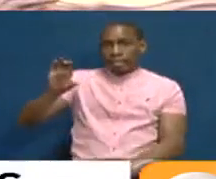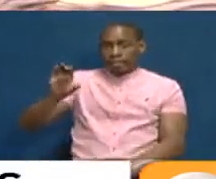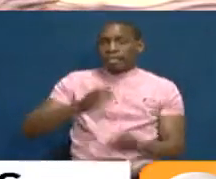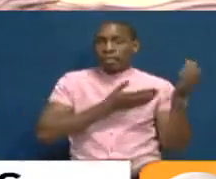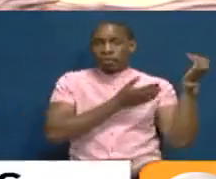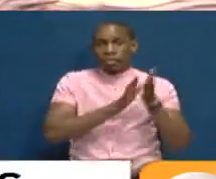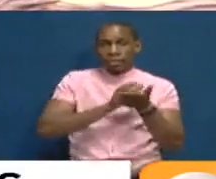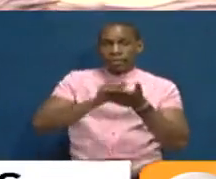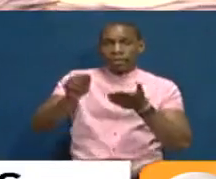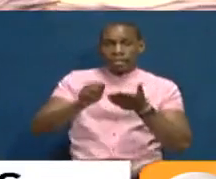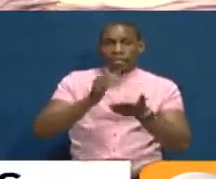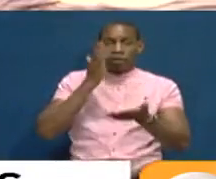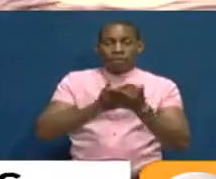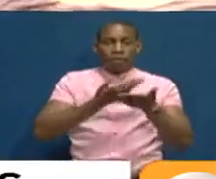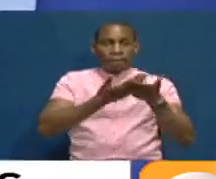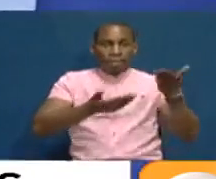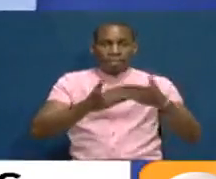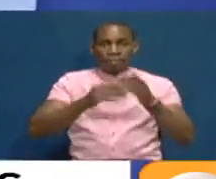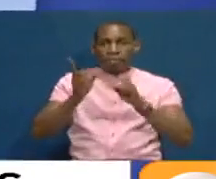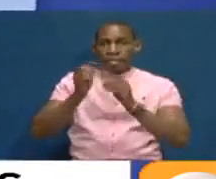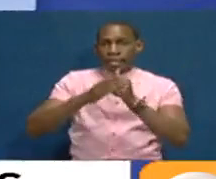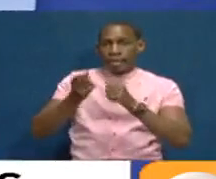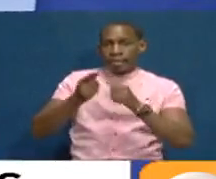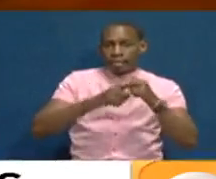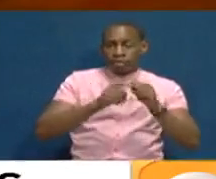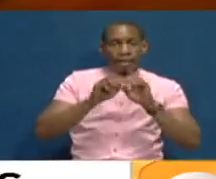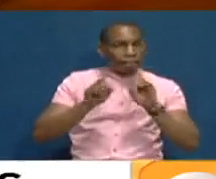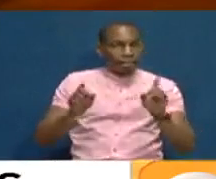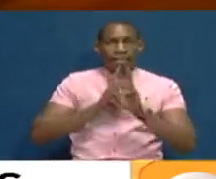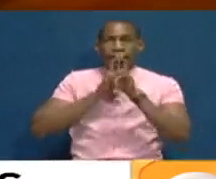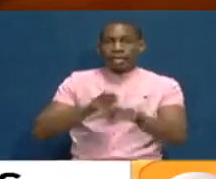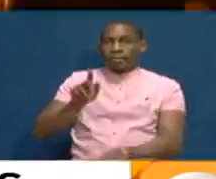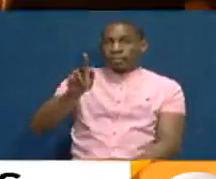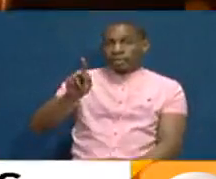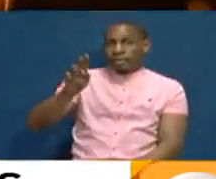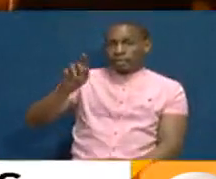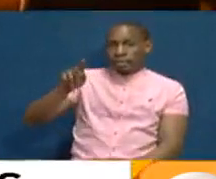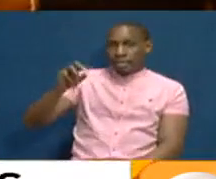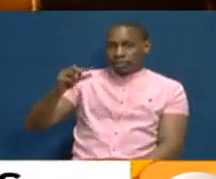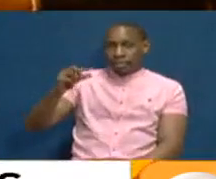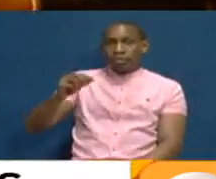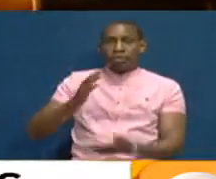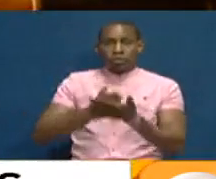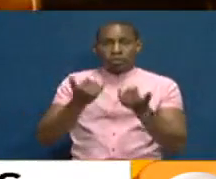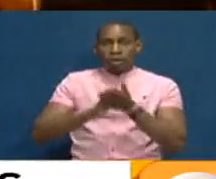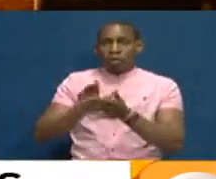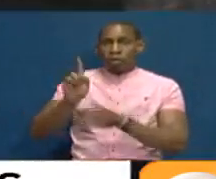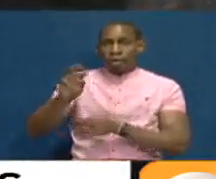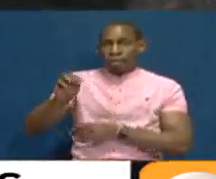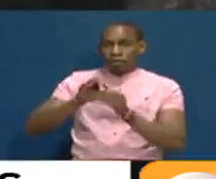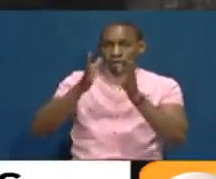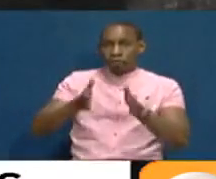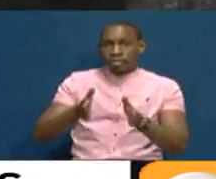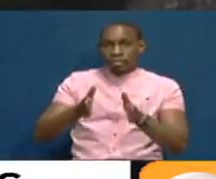been expected to publish a certified register by the 9th of this month. However, a report by the audit firm KPMG could see up to 1 million